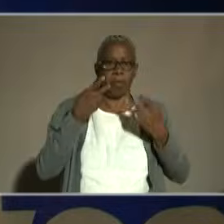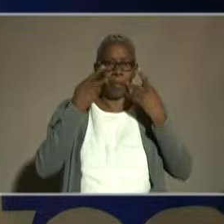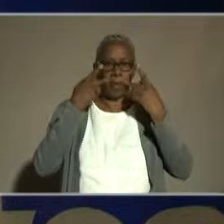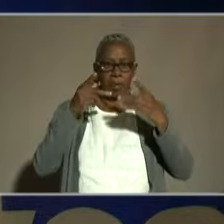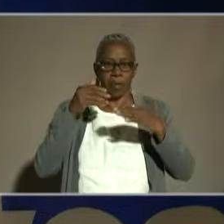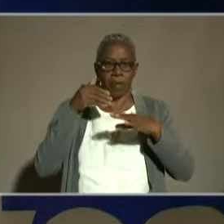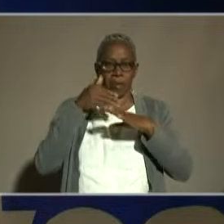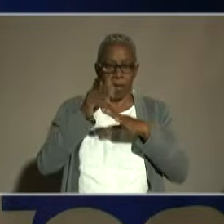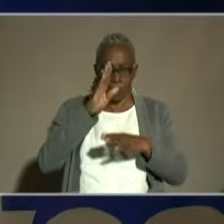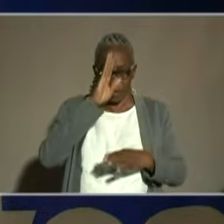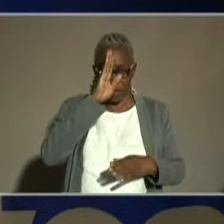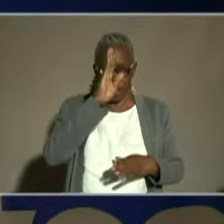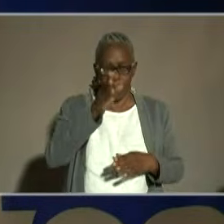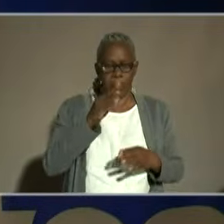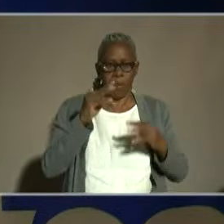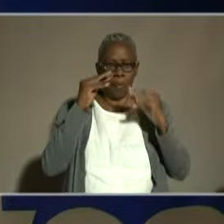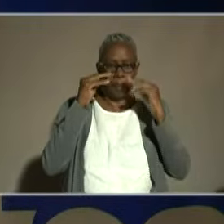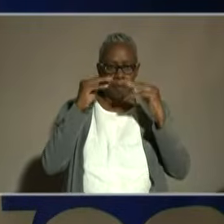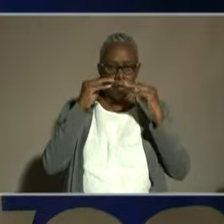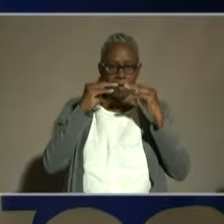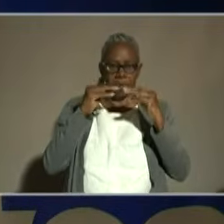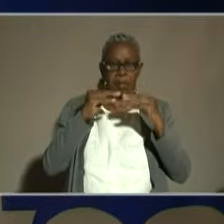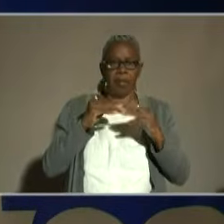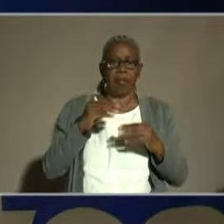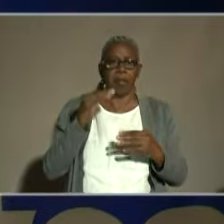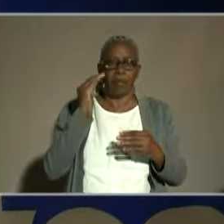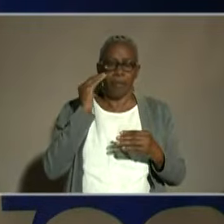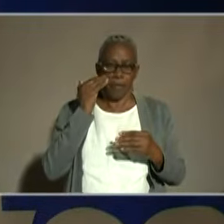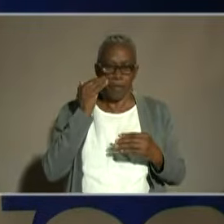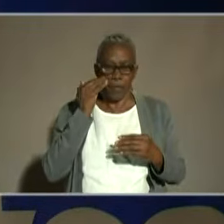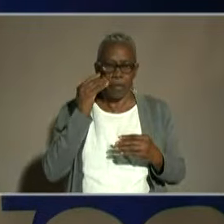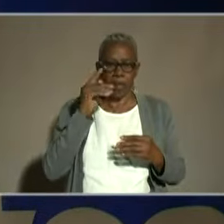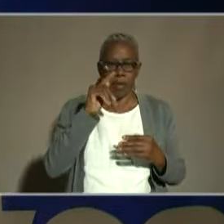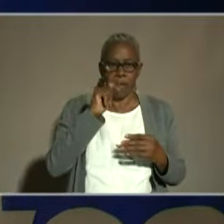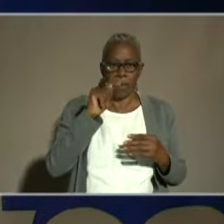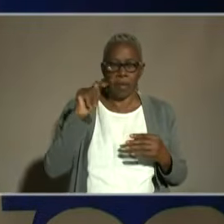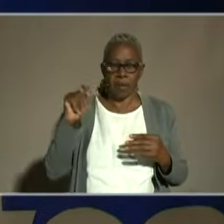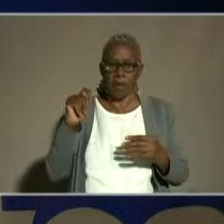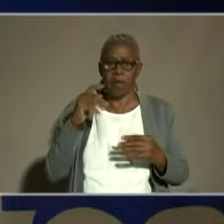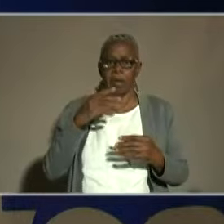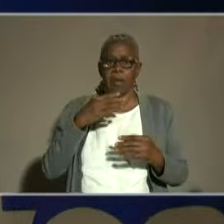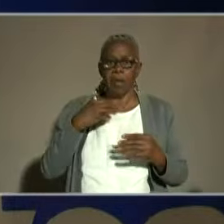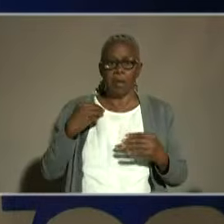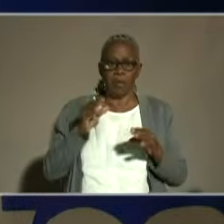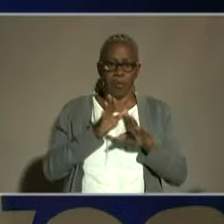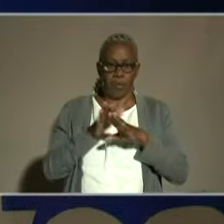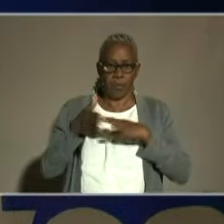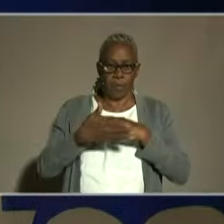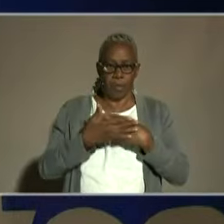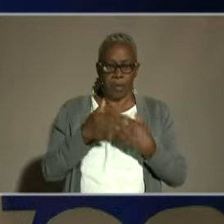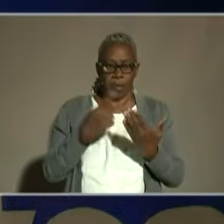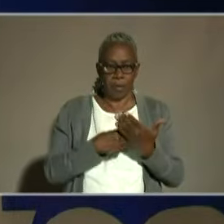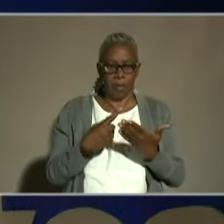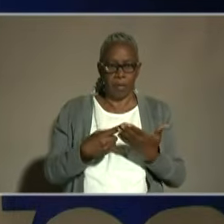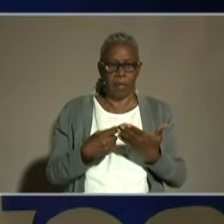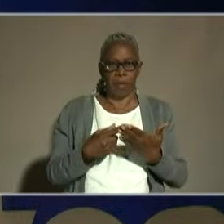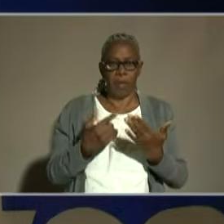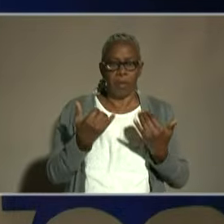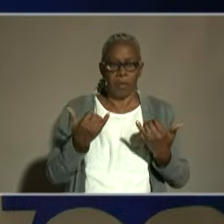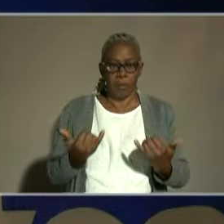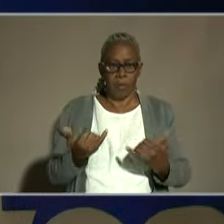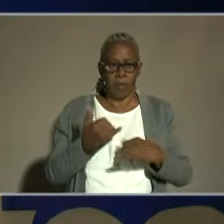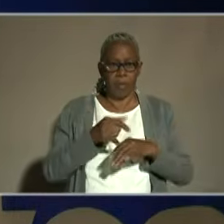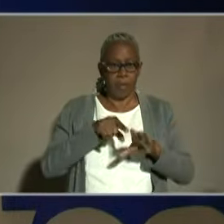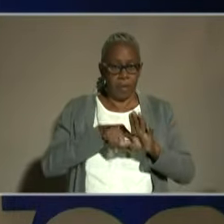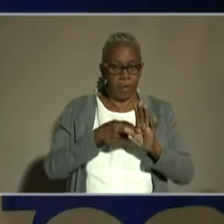via direct message on Instagram, Facebook, and TikTok to Jamaica Debates. Now, this segment actually begins with